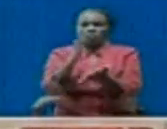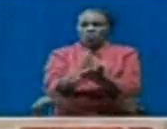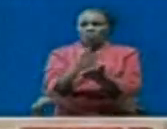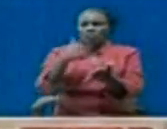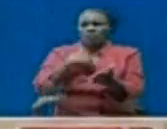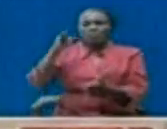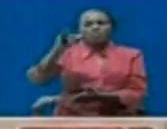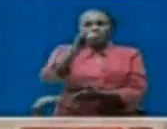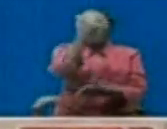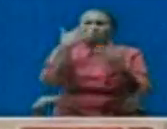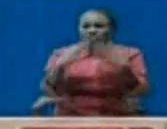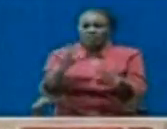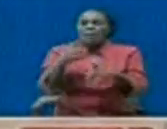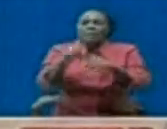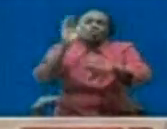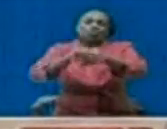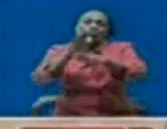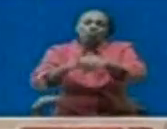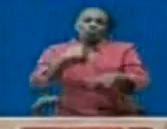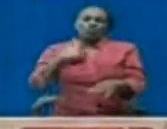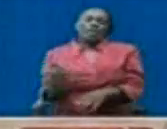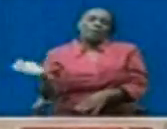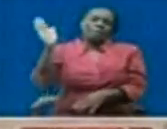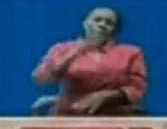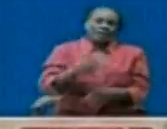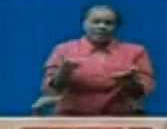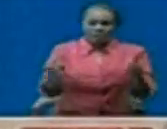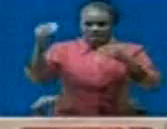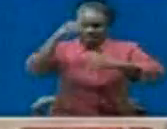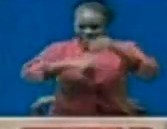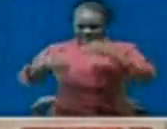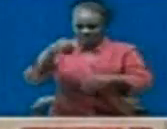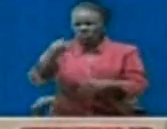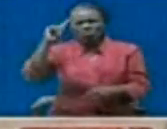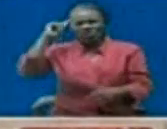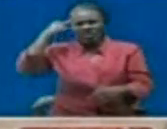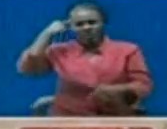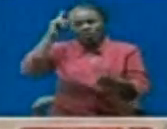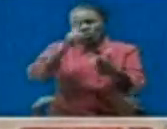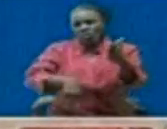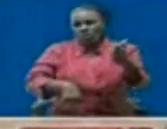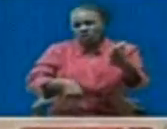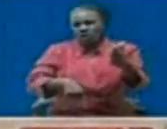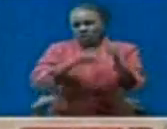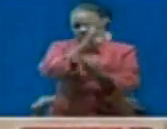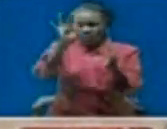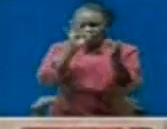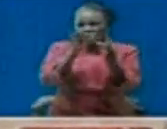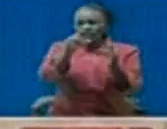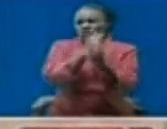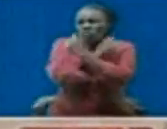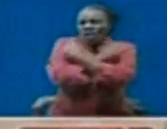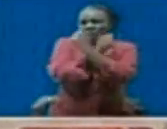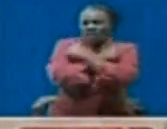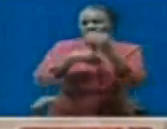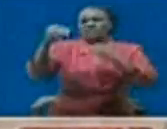incident, but it's good to be back home. Yeah? Yes. Okay, referendum. And your thoughts are very, very specific, and you're very passionate about